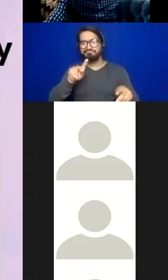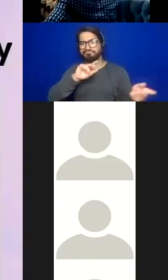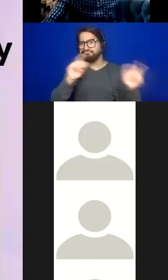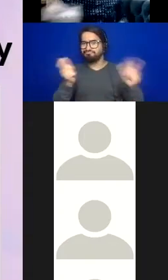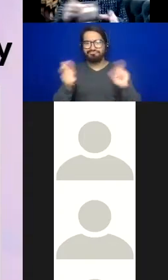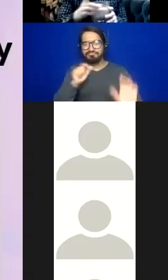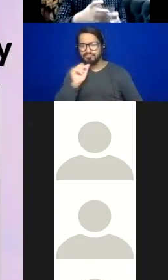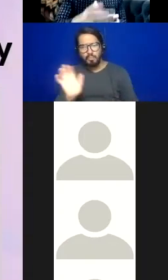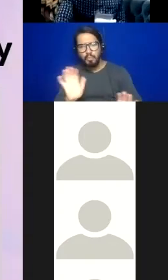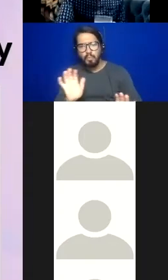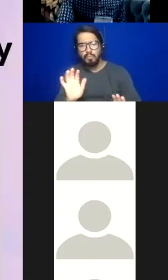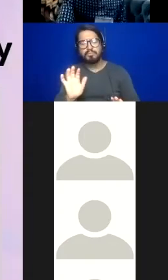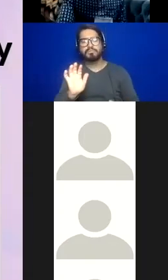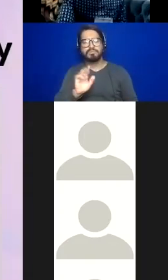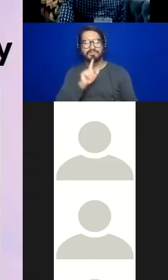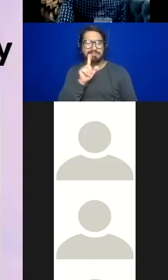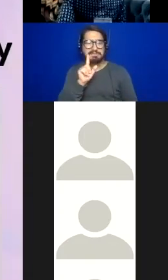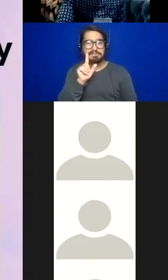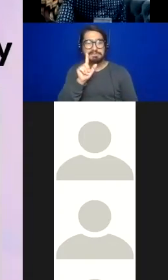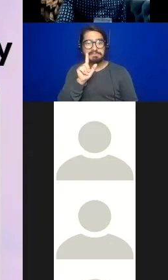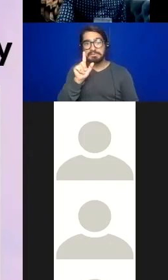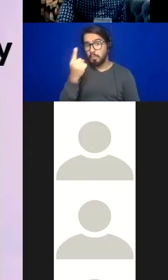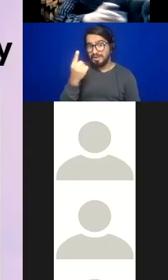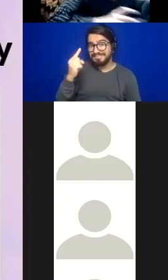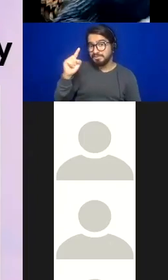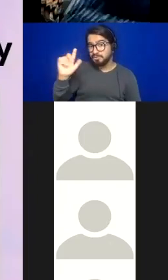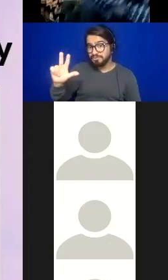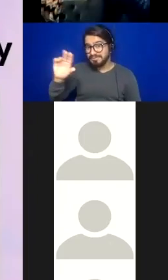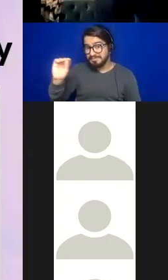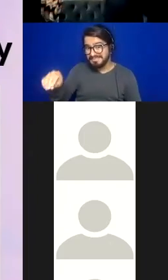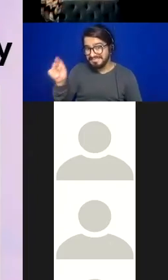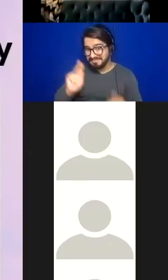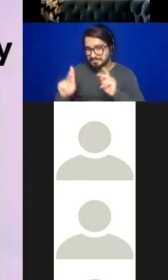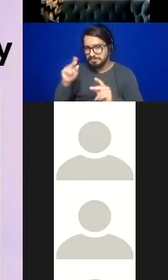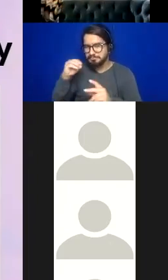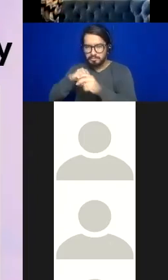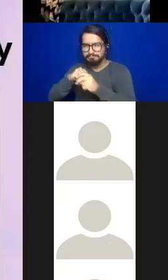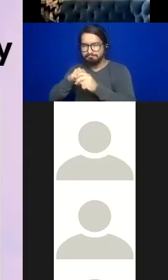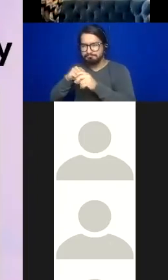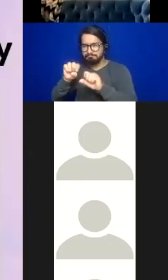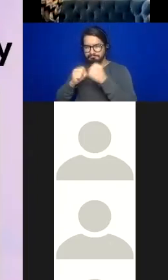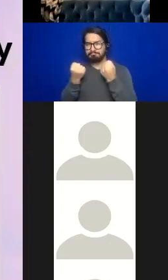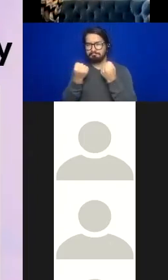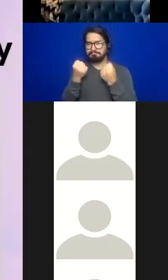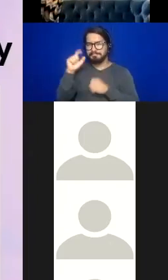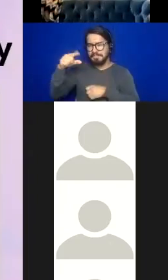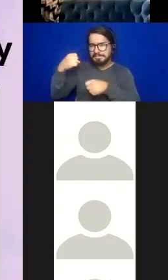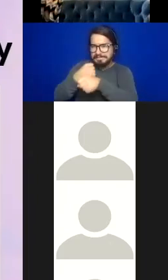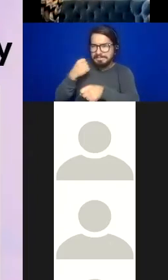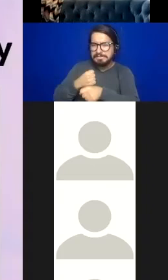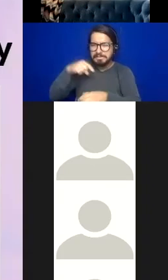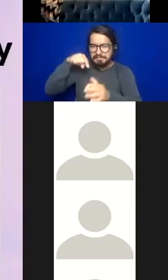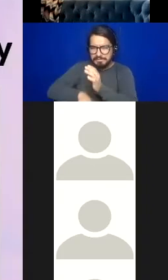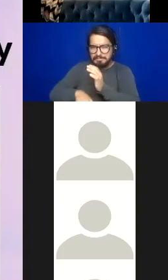actually supposedly 1 to 3% of people. We'll get into the statistics more deeply, and I use the